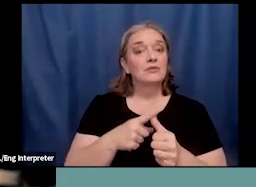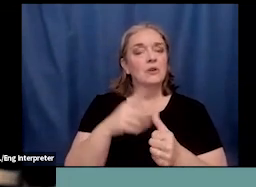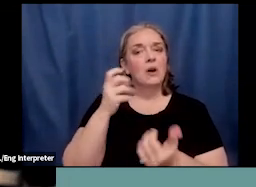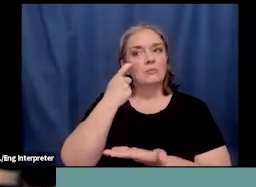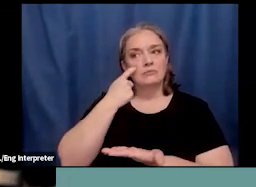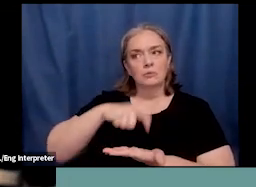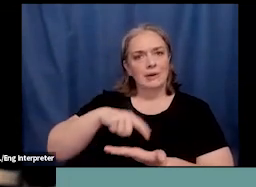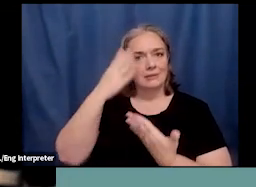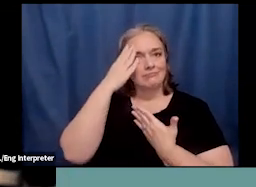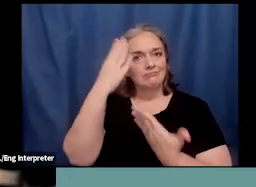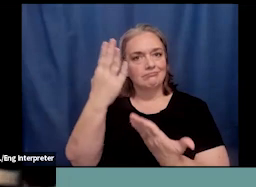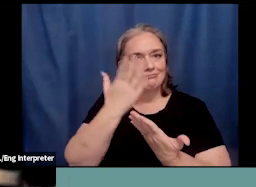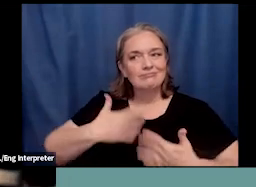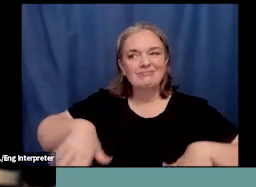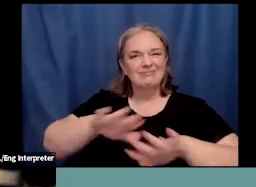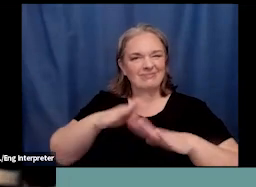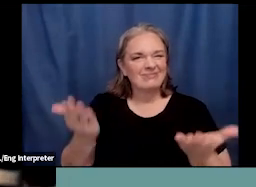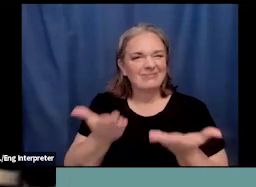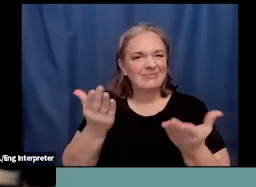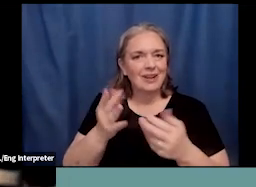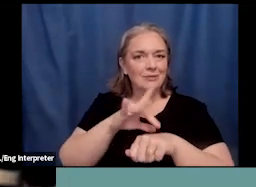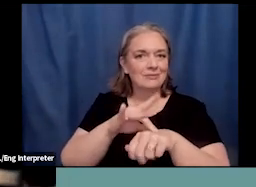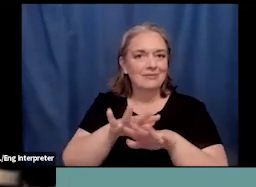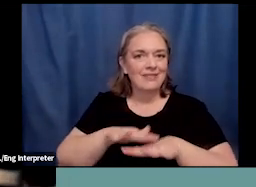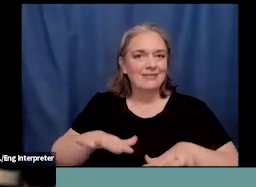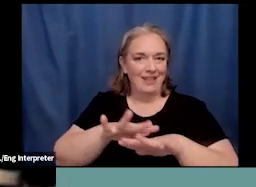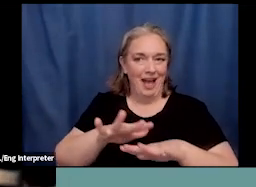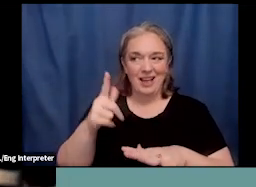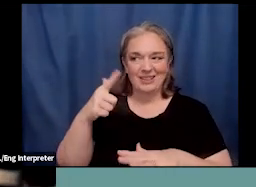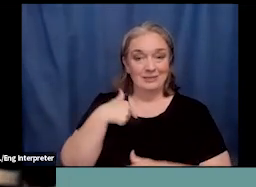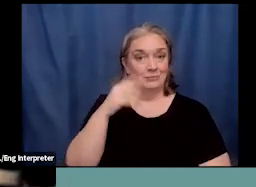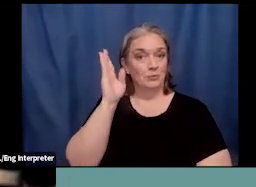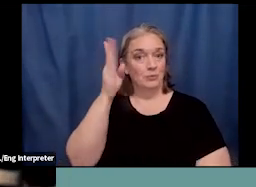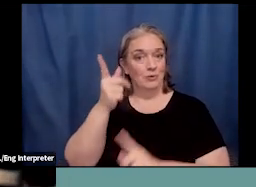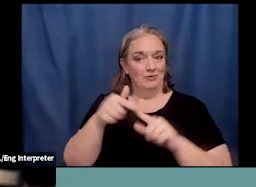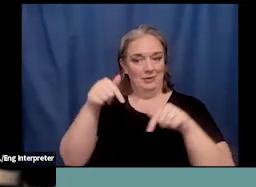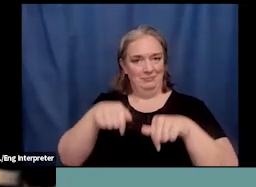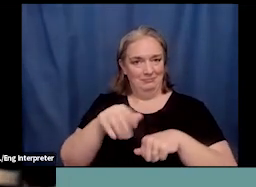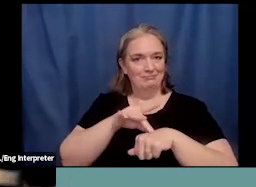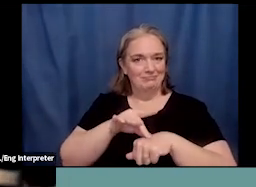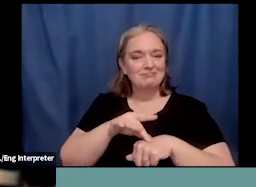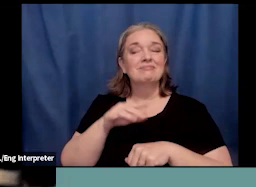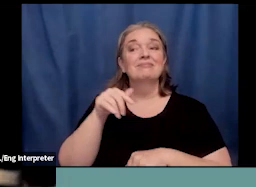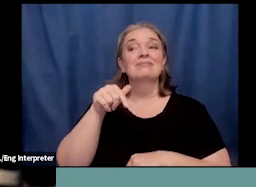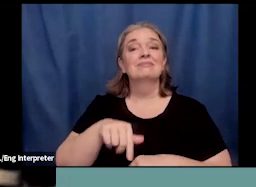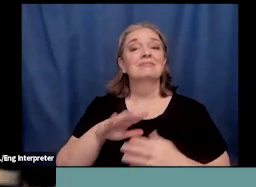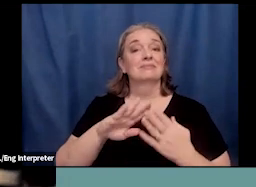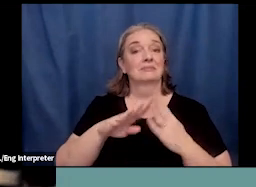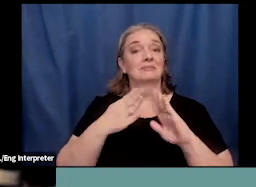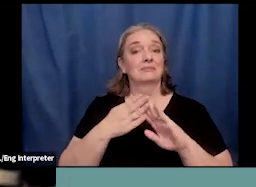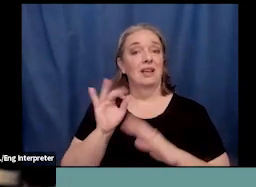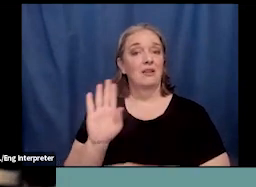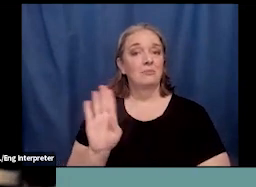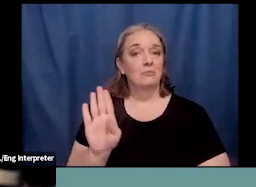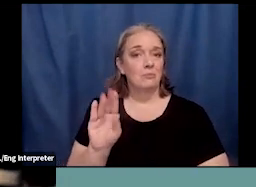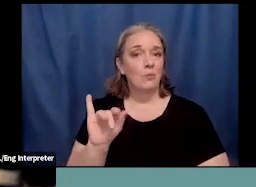acknowledge the broader history of the land from which I am presenting. We recognize that the city of Boise is